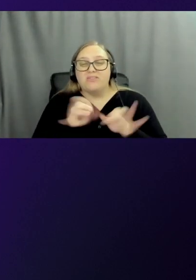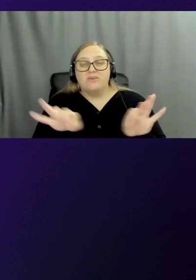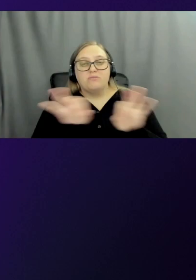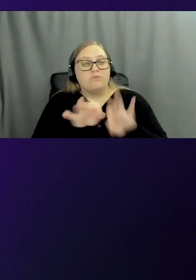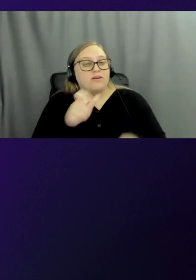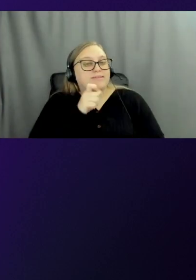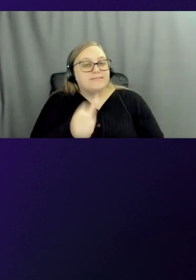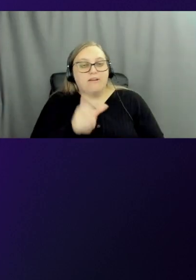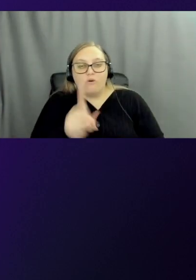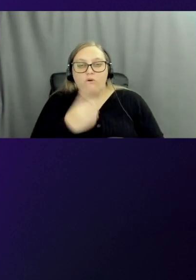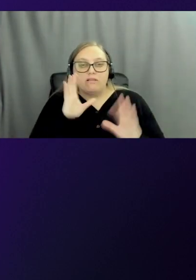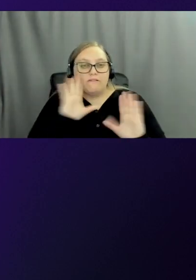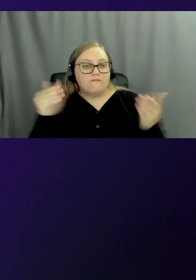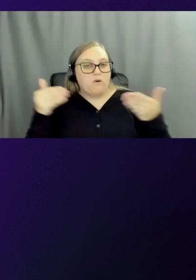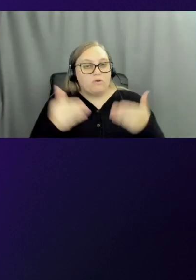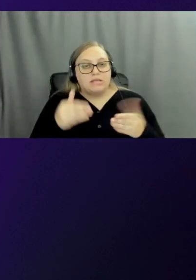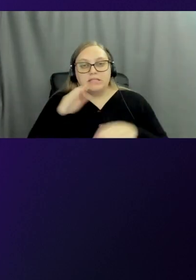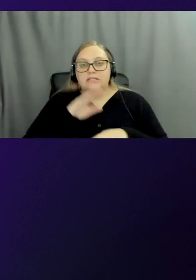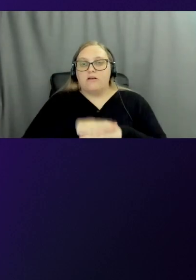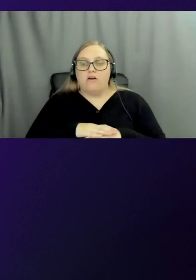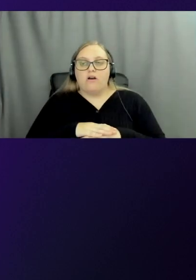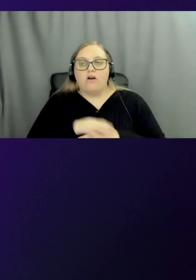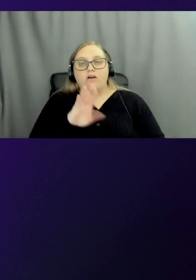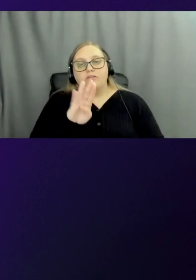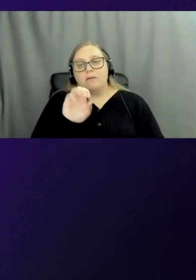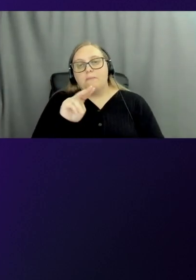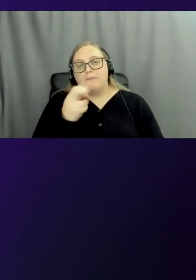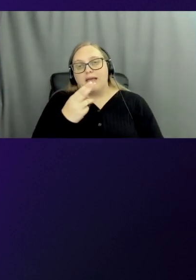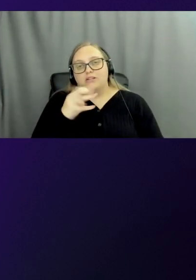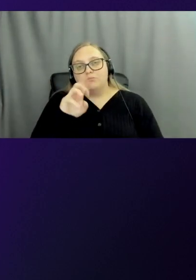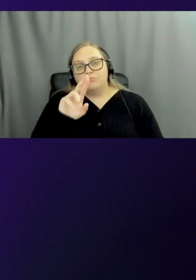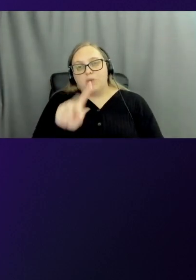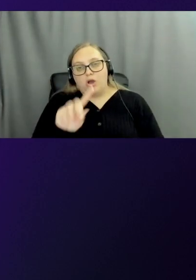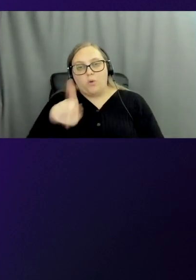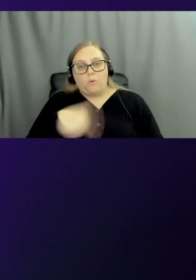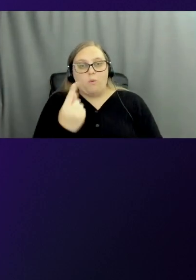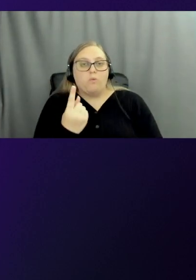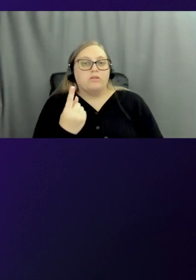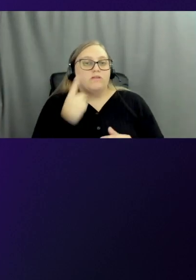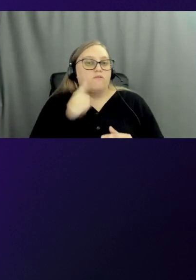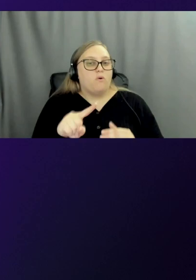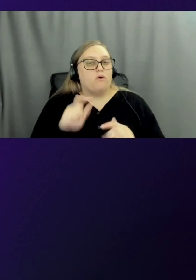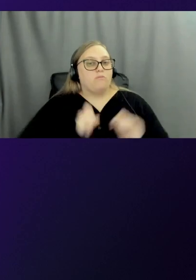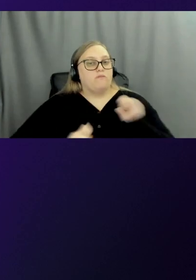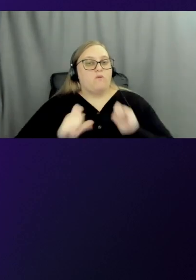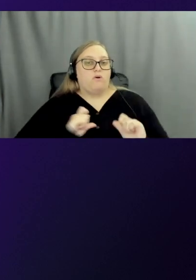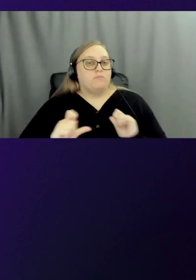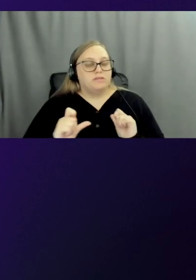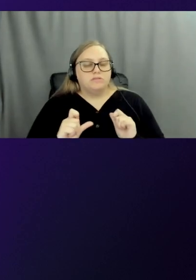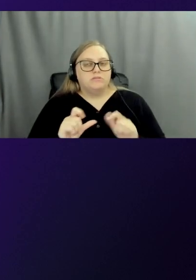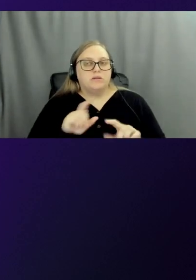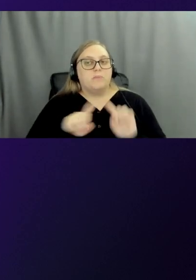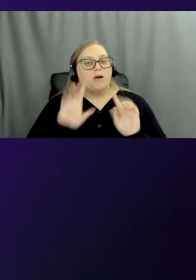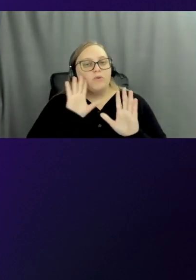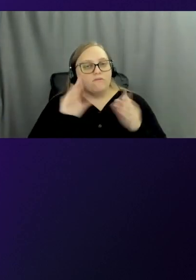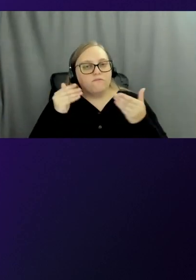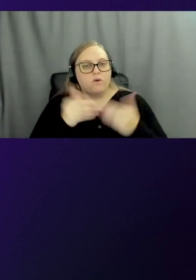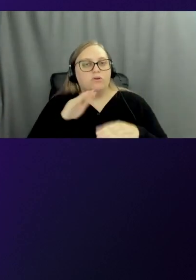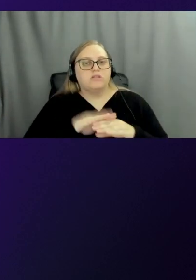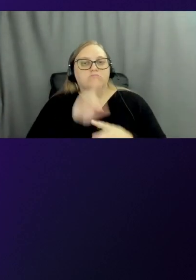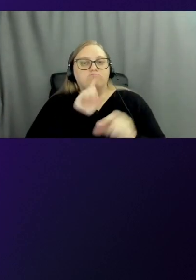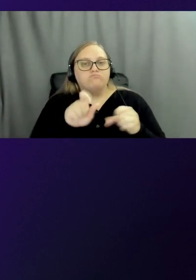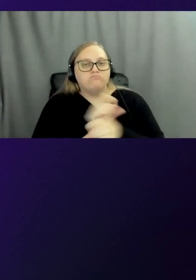on doing the benchmarking for the performance benchmarking. Rather, we focus on the real life